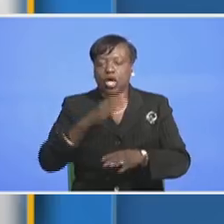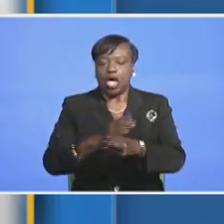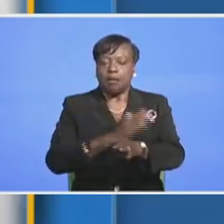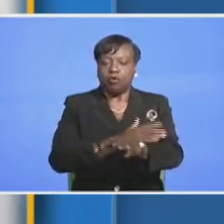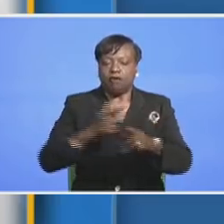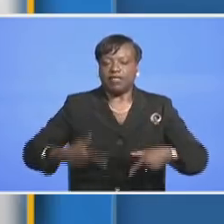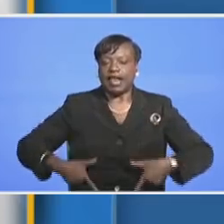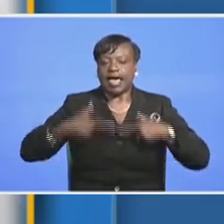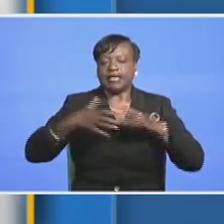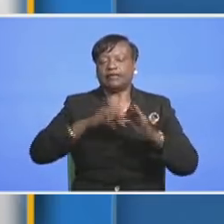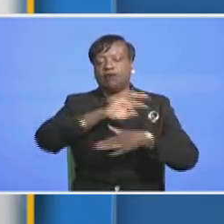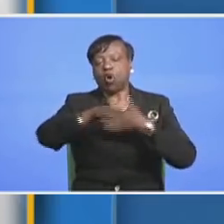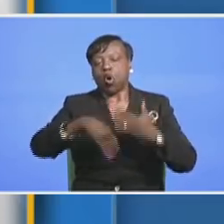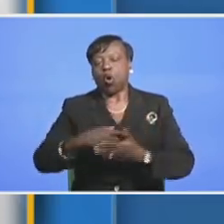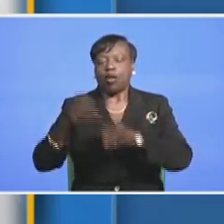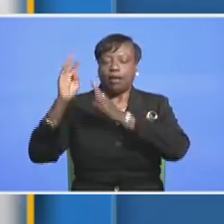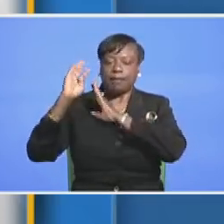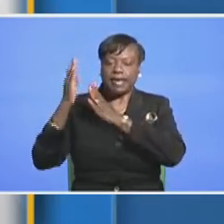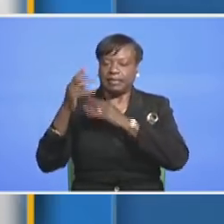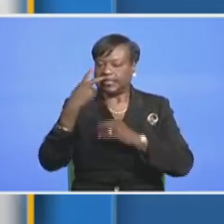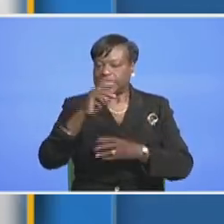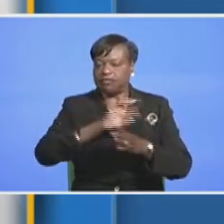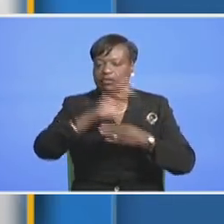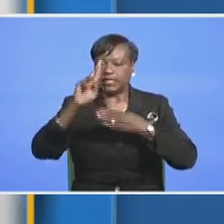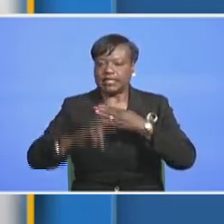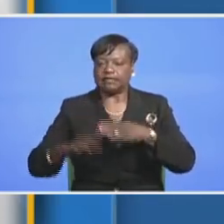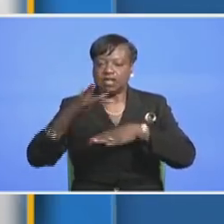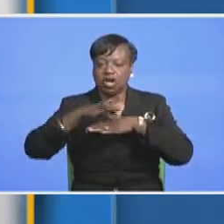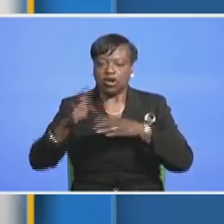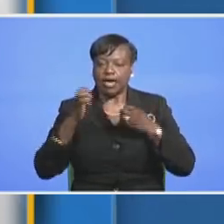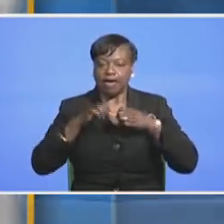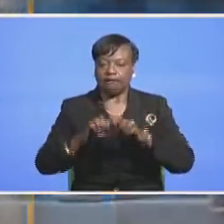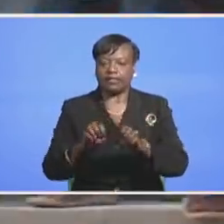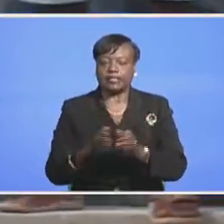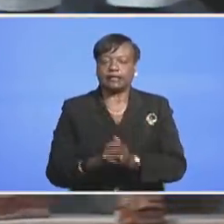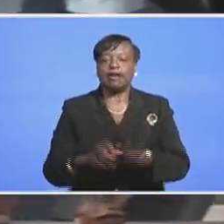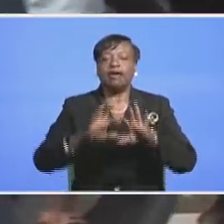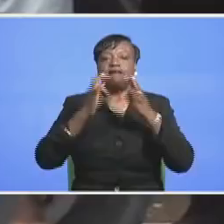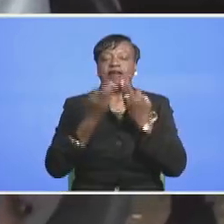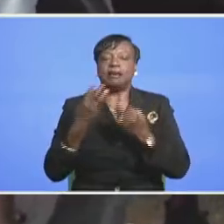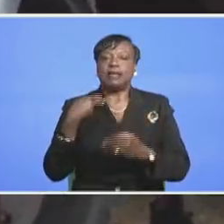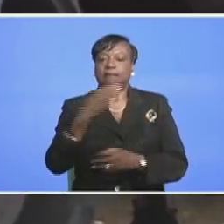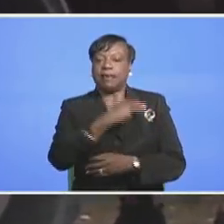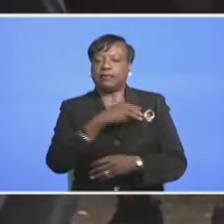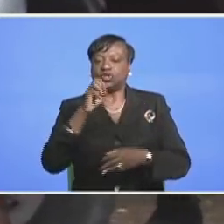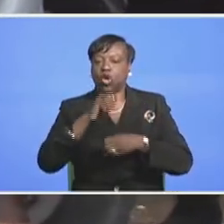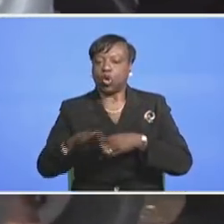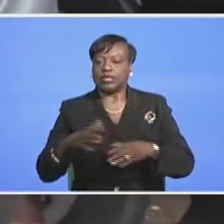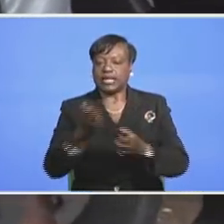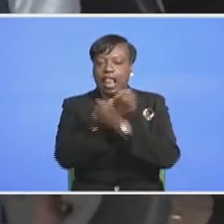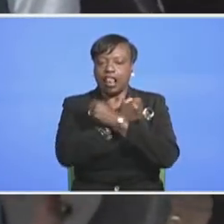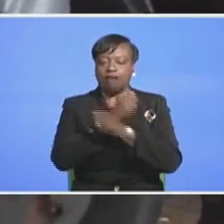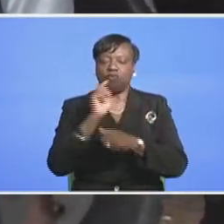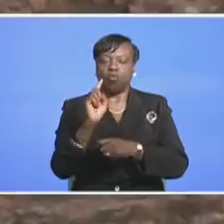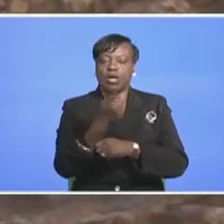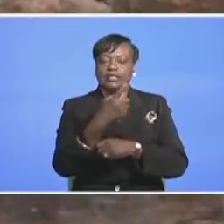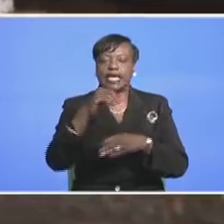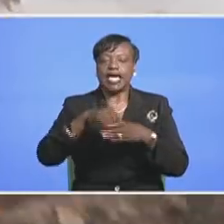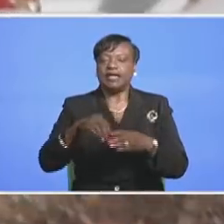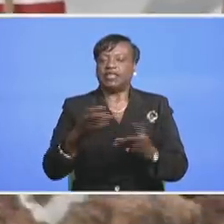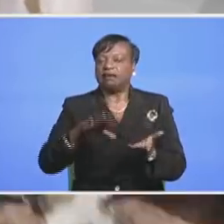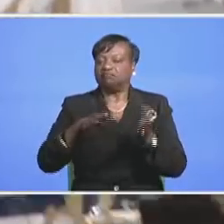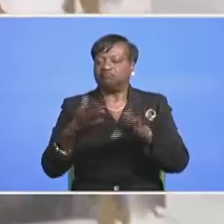seeing the results of those early efforts. Well, family members who lost loved ones in that deadly